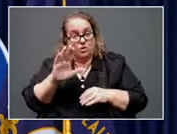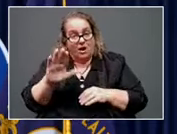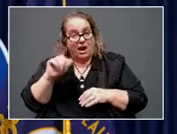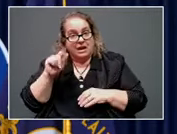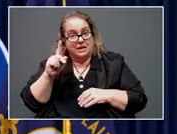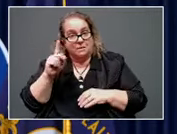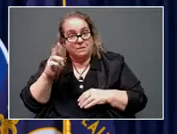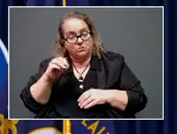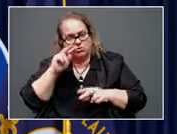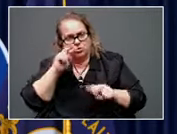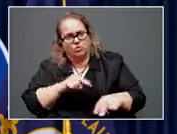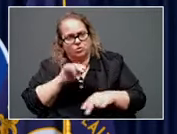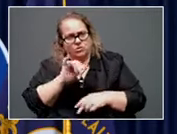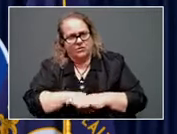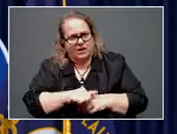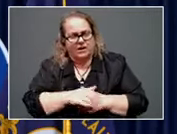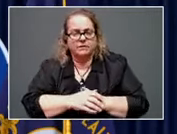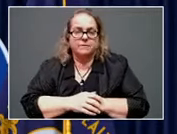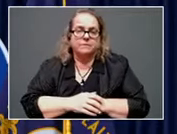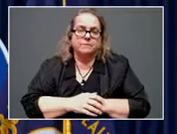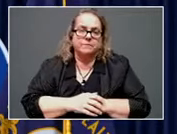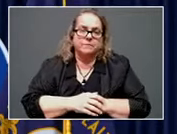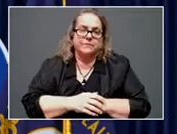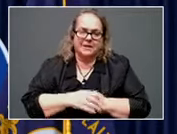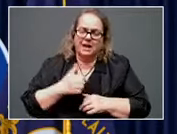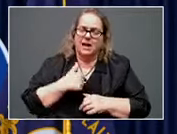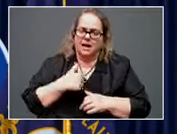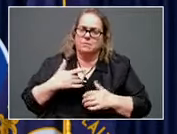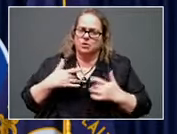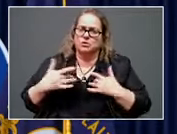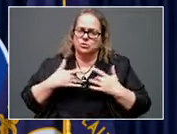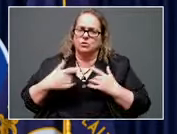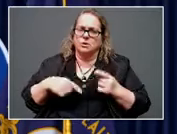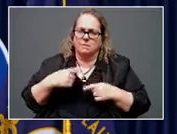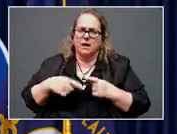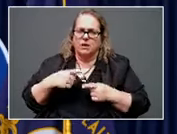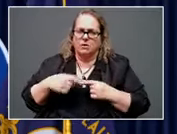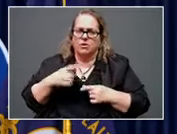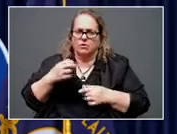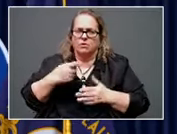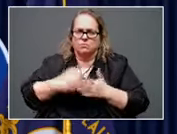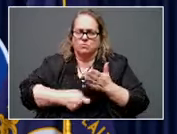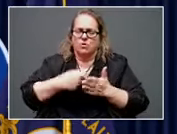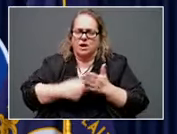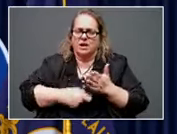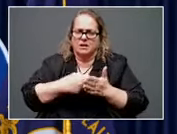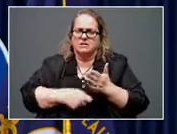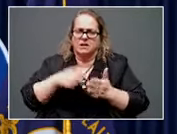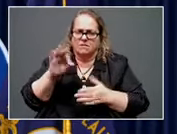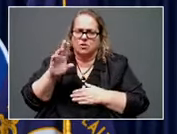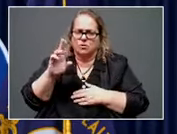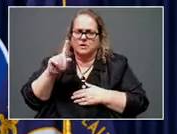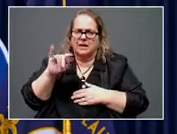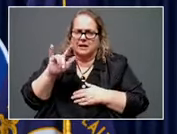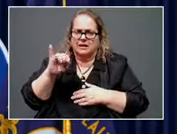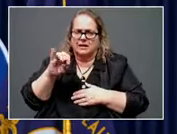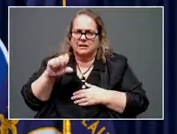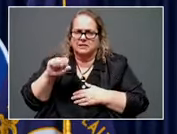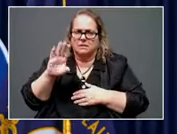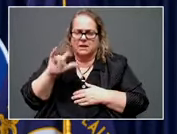you. Yeah, I'm concerned about the price of utility bills, especially